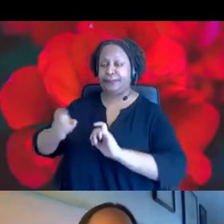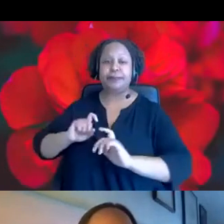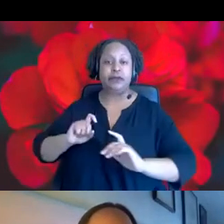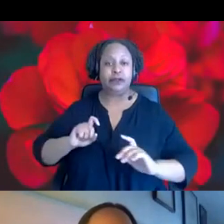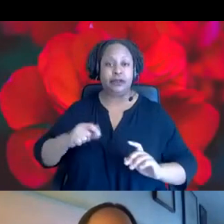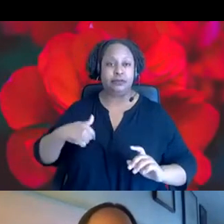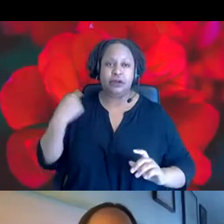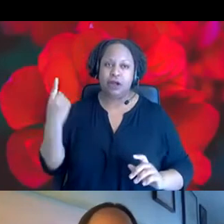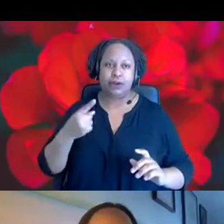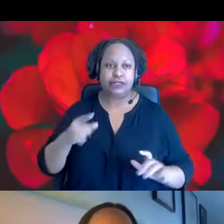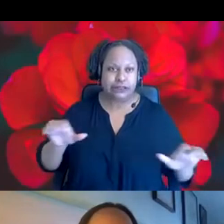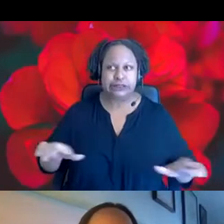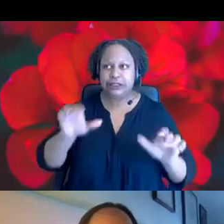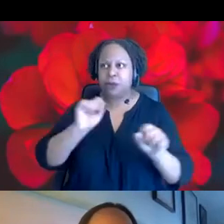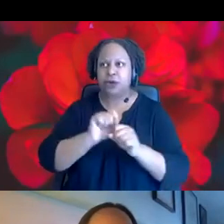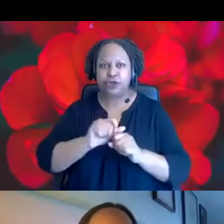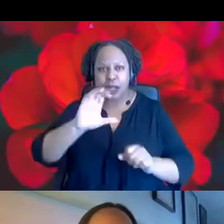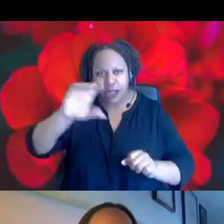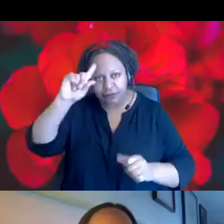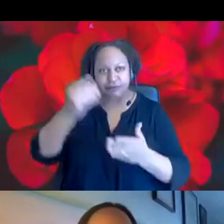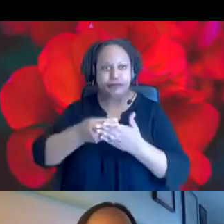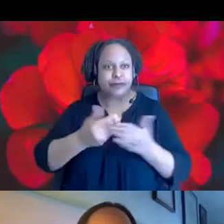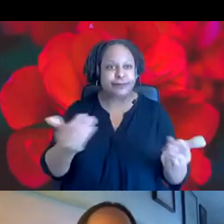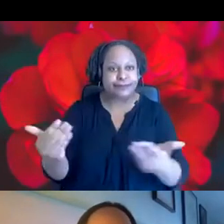opportunity to do all the time, which is great.